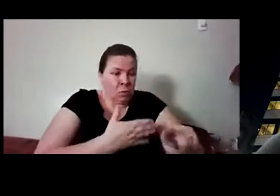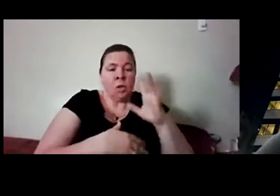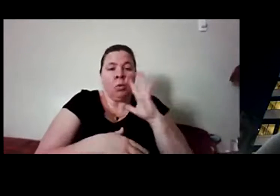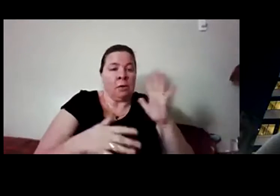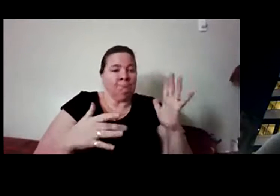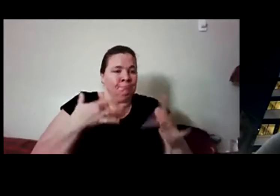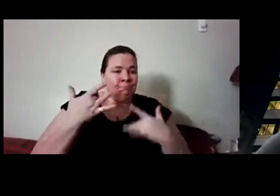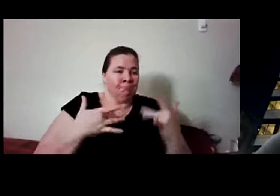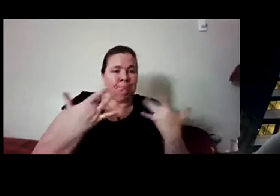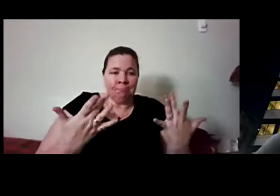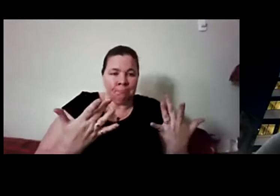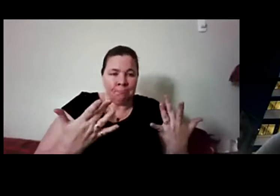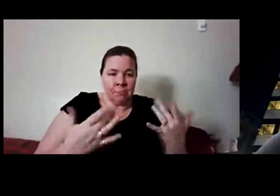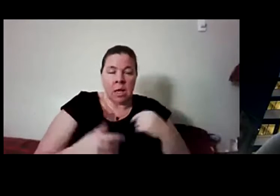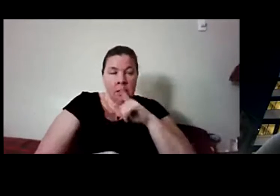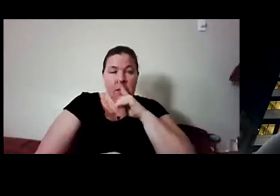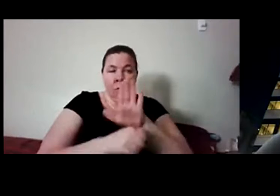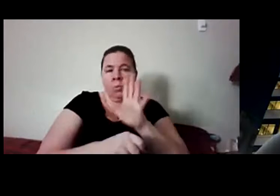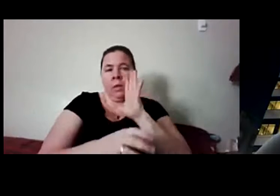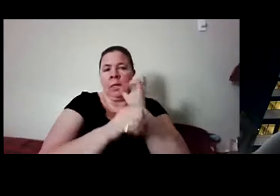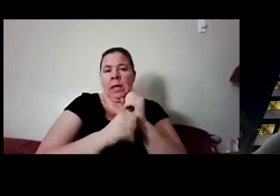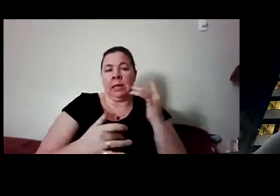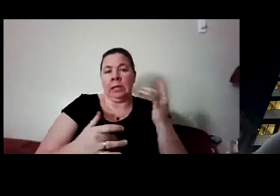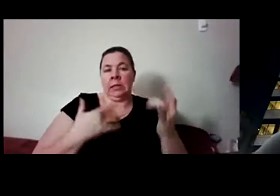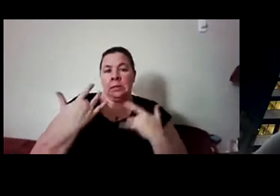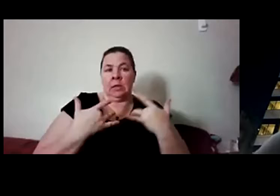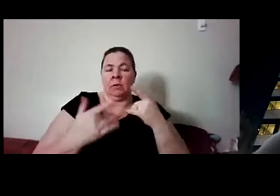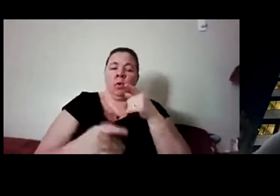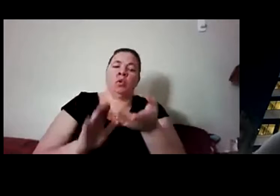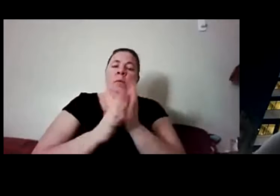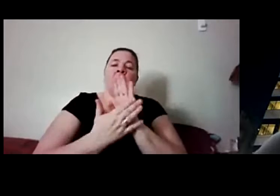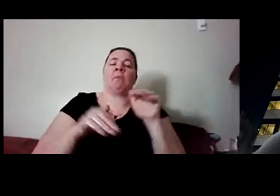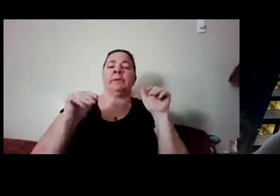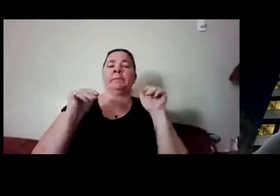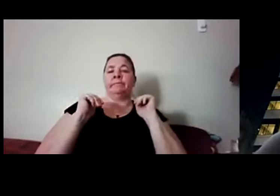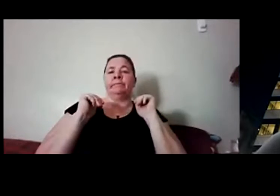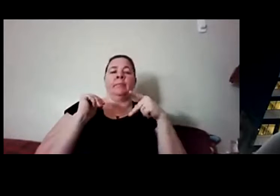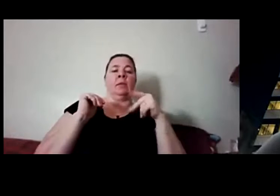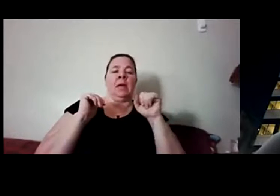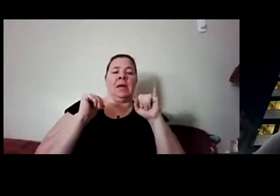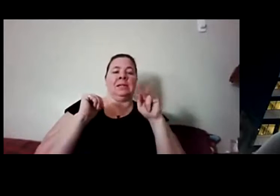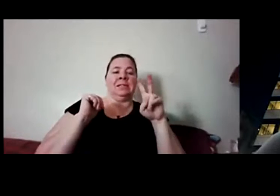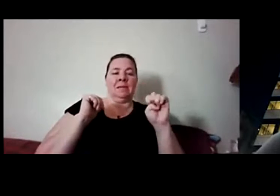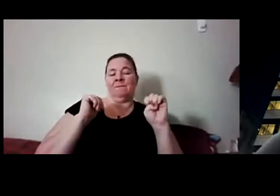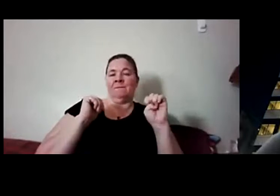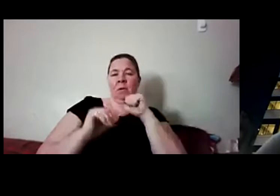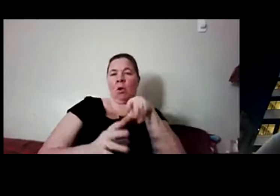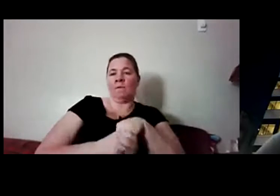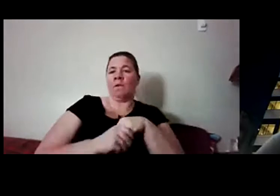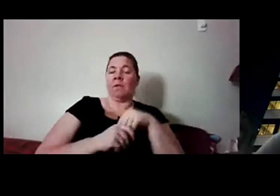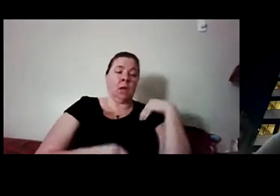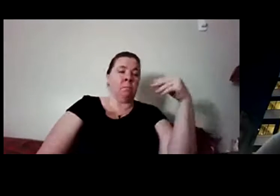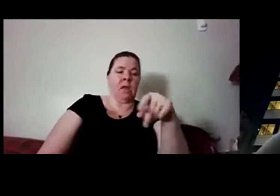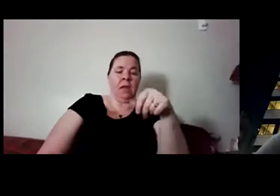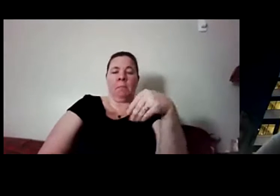excited. I guarantee you, you will get excited, unless you remain passive. The only people that don't get excited, they come in, pay